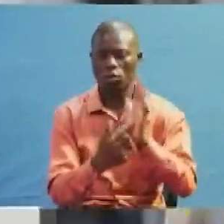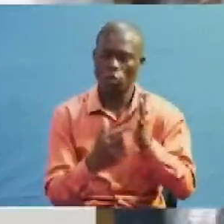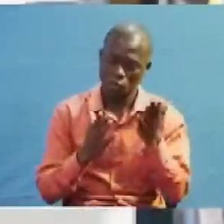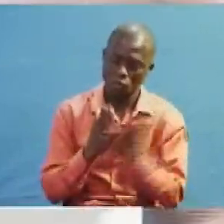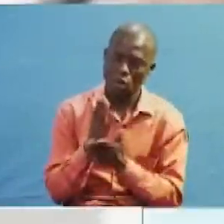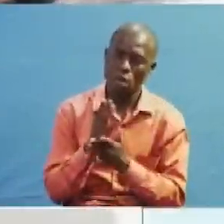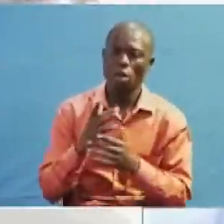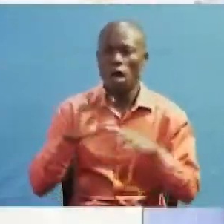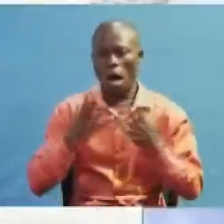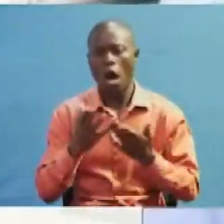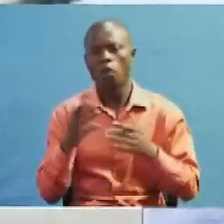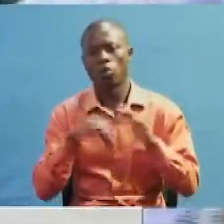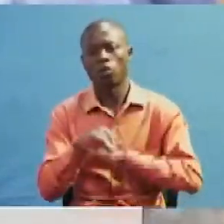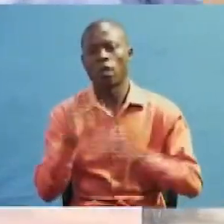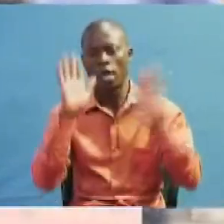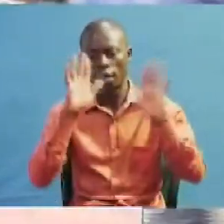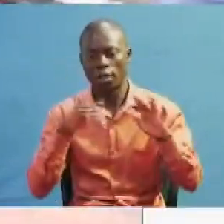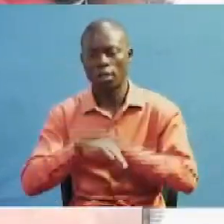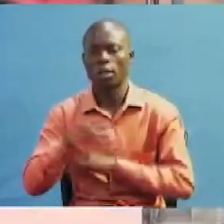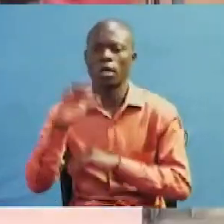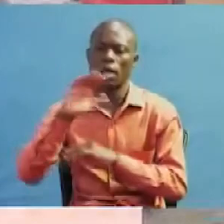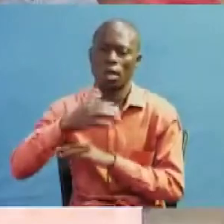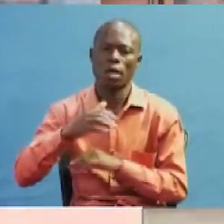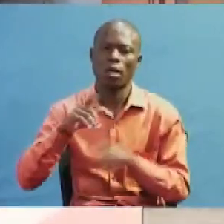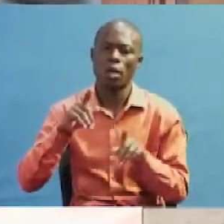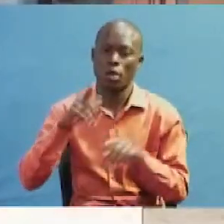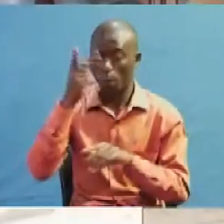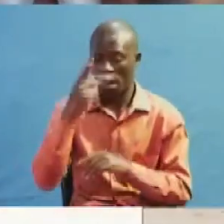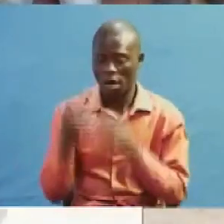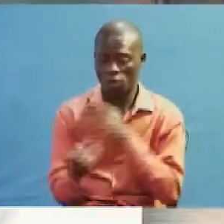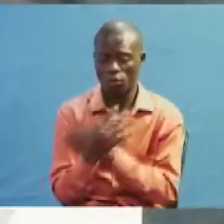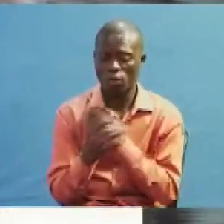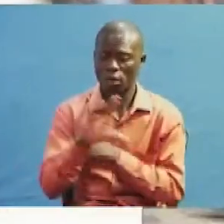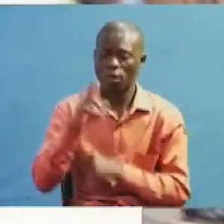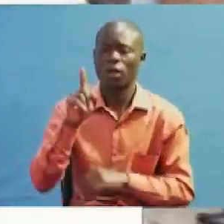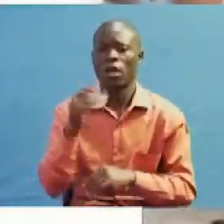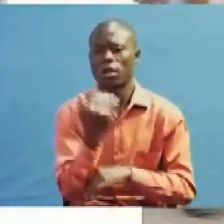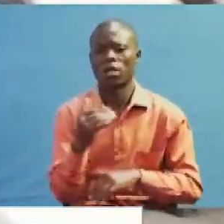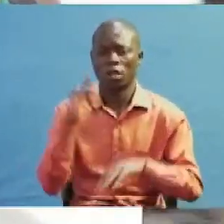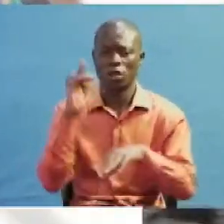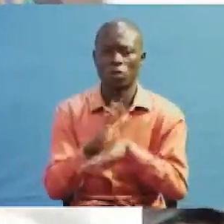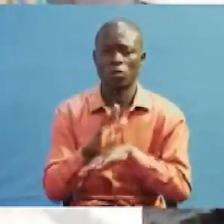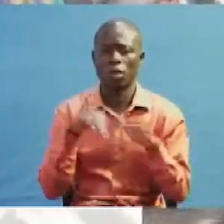due to the current unrest in the country. Parents are being advised to pick their children from school on time to avoid any